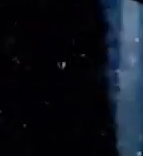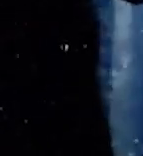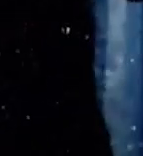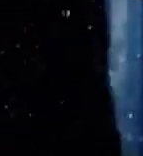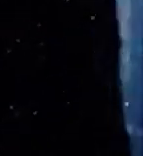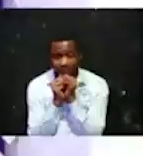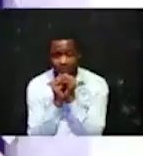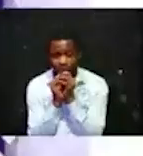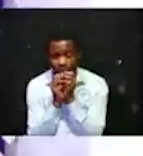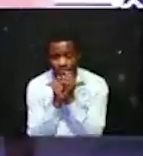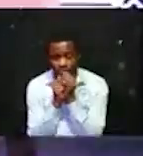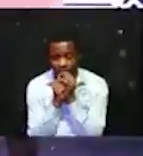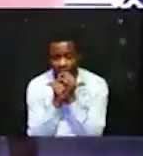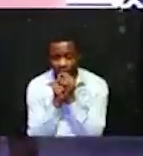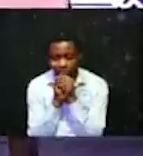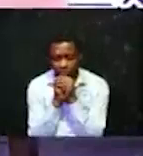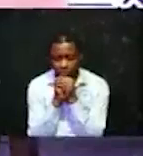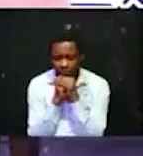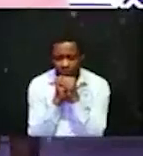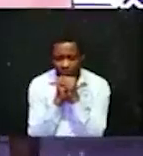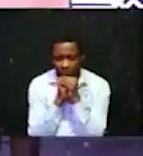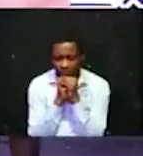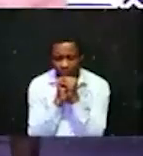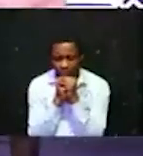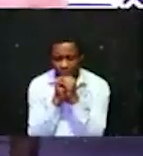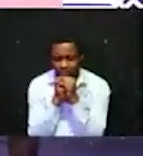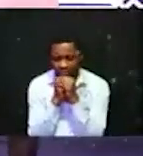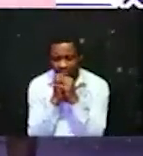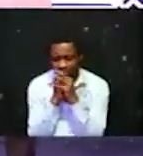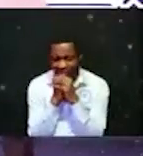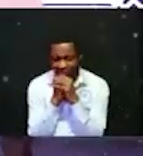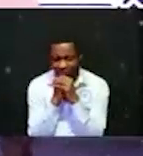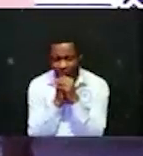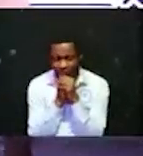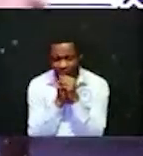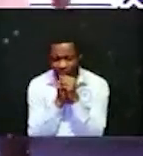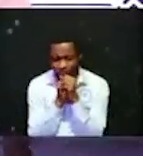to distance our souls from telling lies. In the name of Jesus